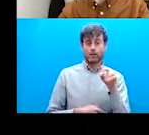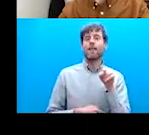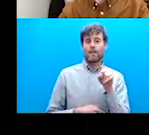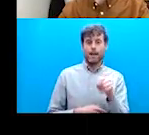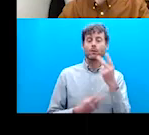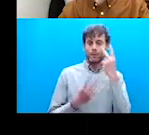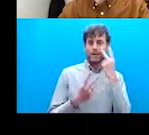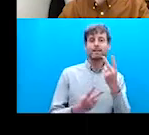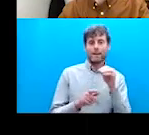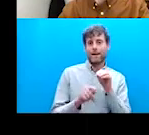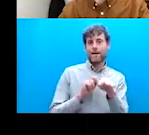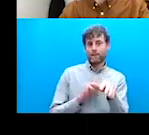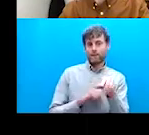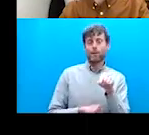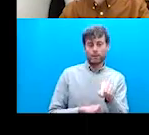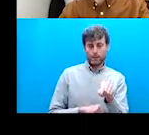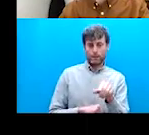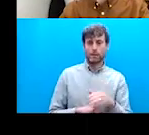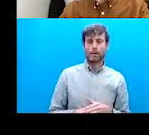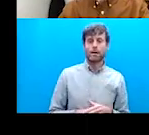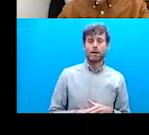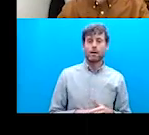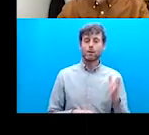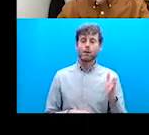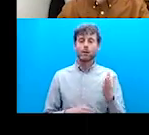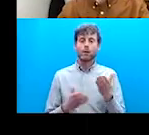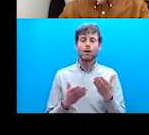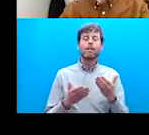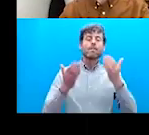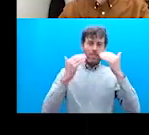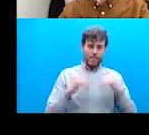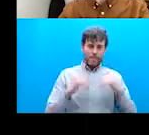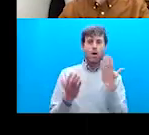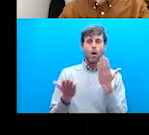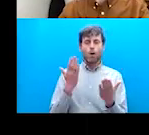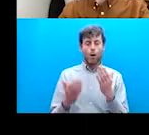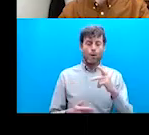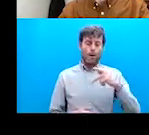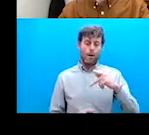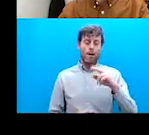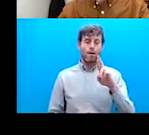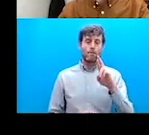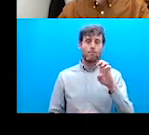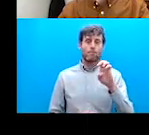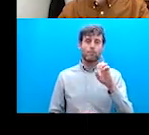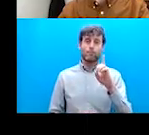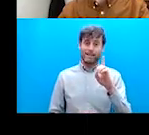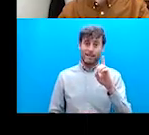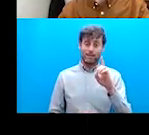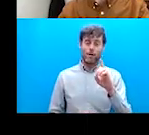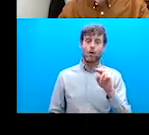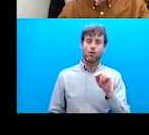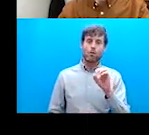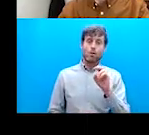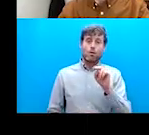denotation, the contrast between privative and non-privative adjectives, modulated respectively the N400 and post